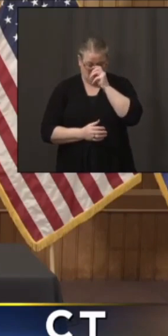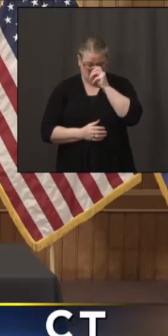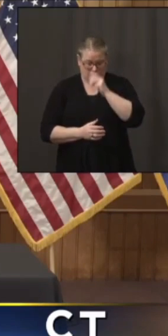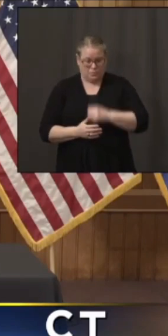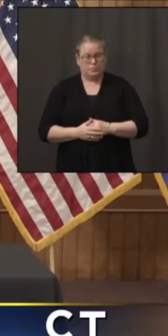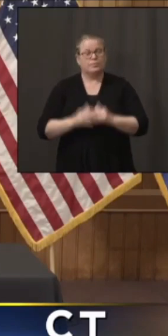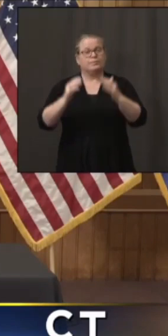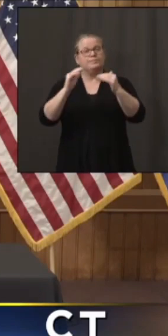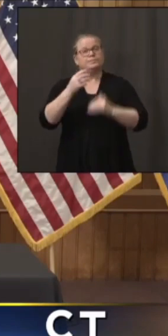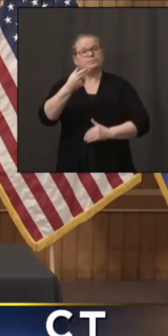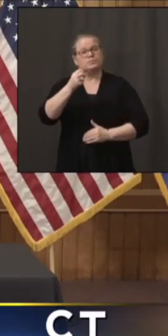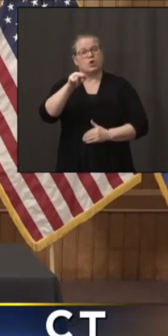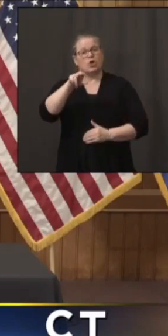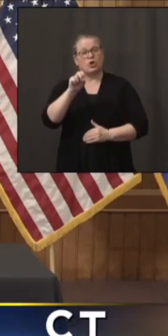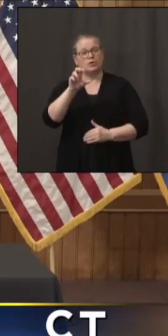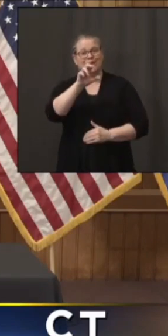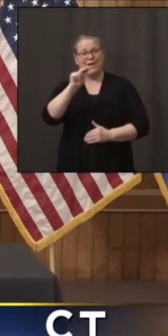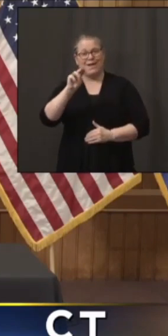Hearst, Connecticut Media.